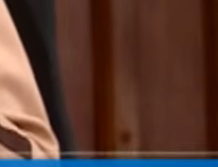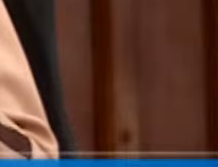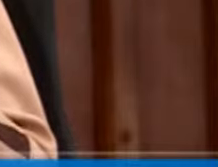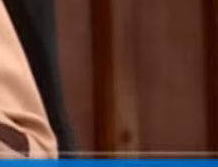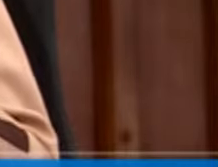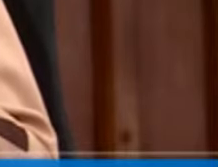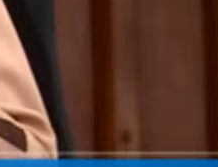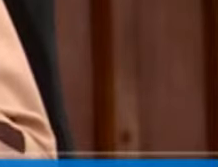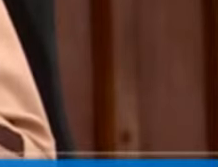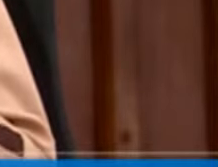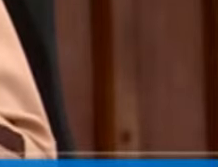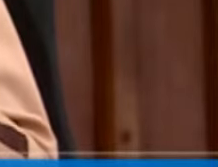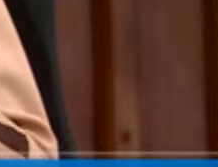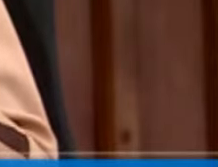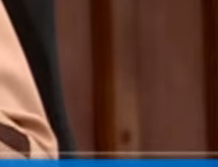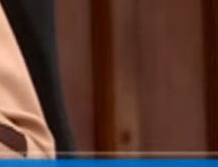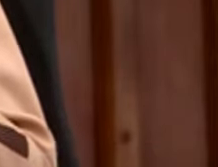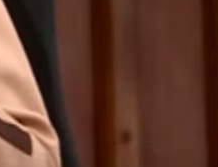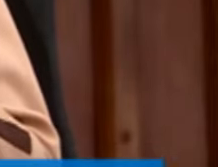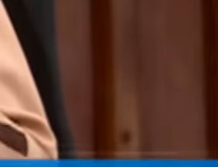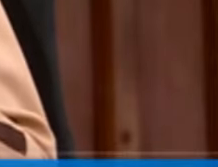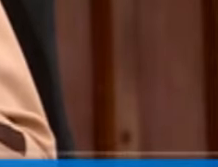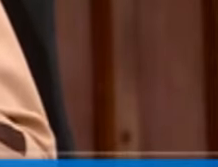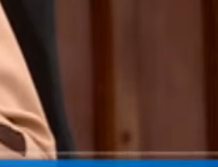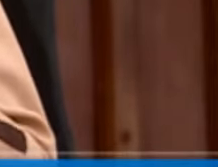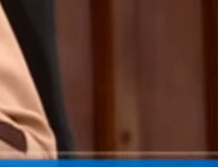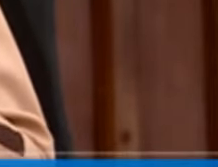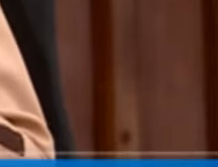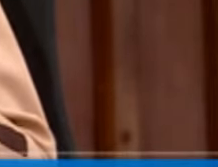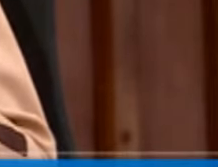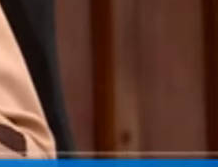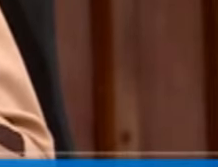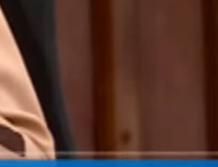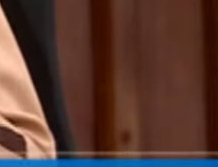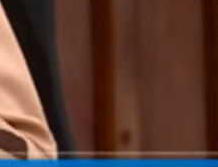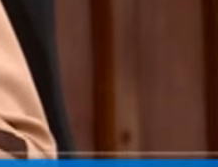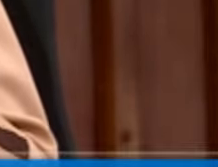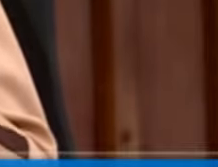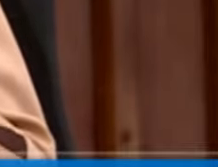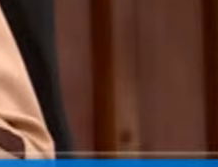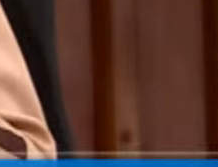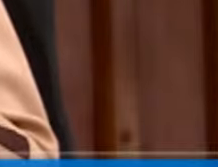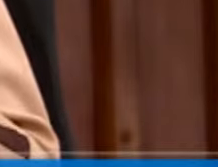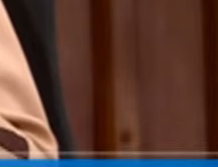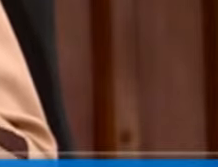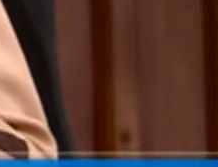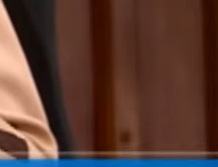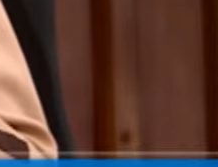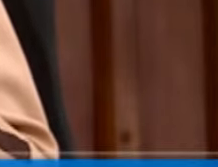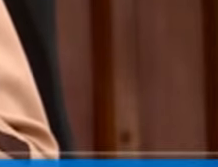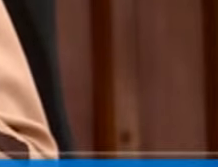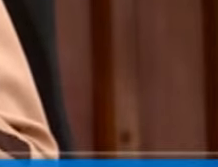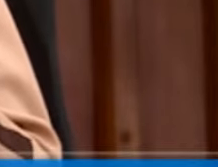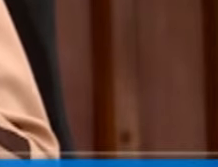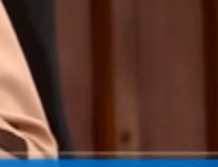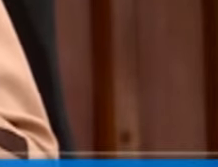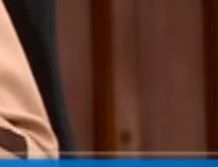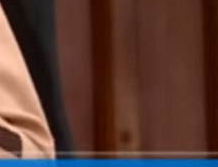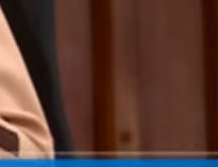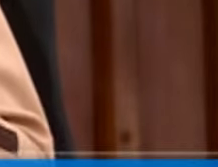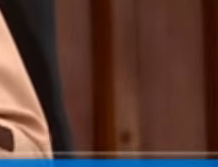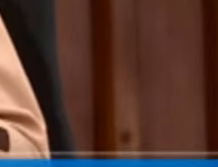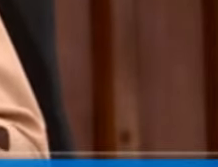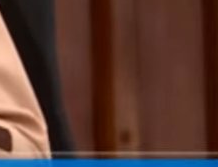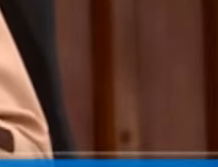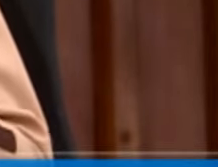have here is energy specific. What are the climate needs for the energy industry, and what solutions exist,